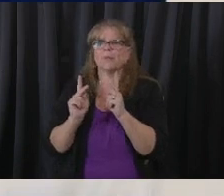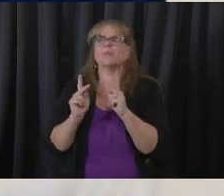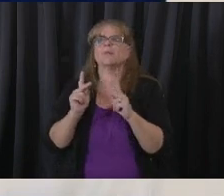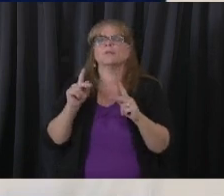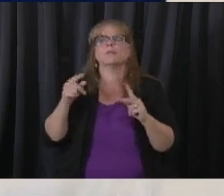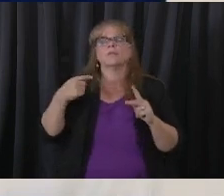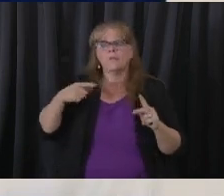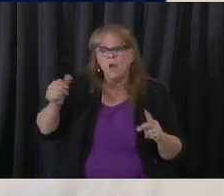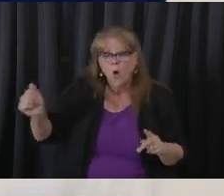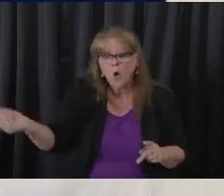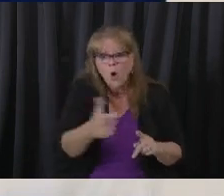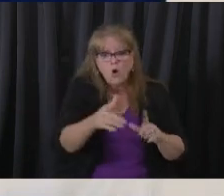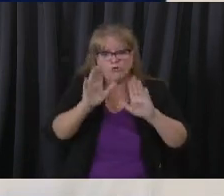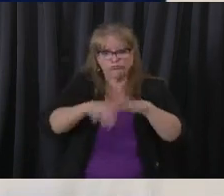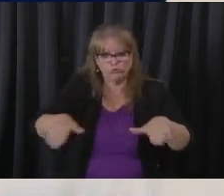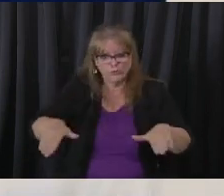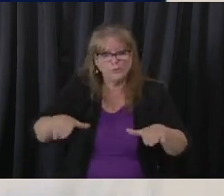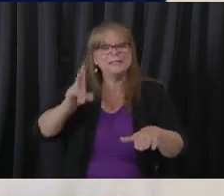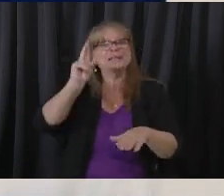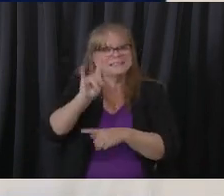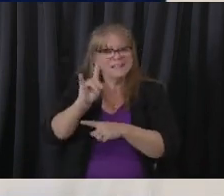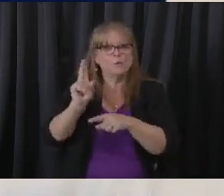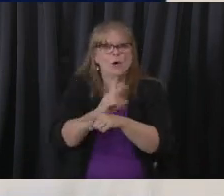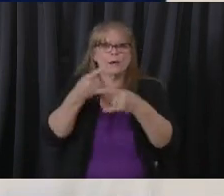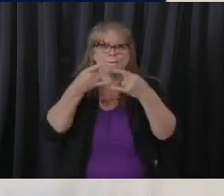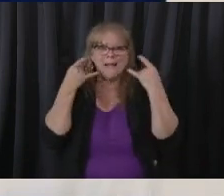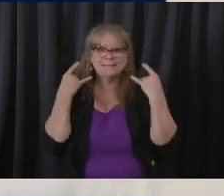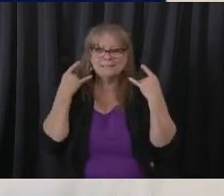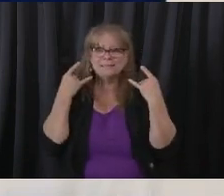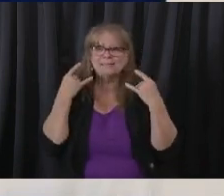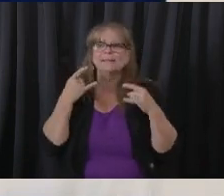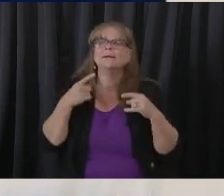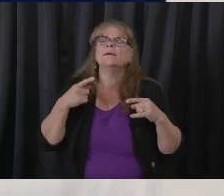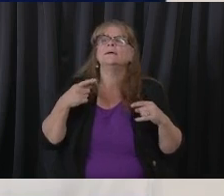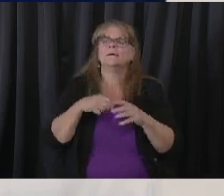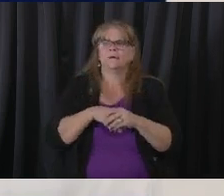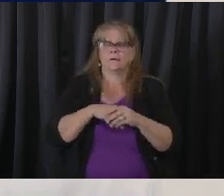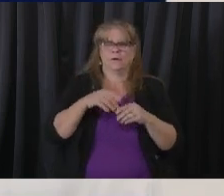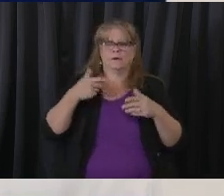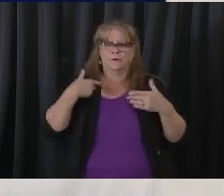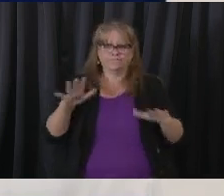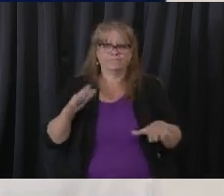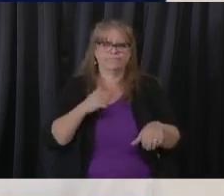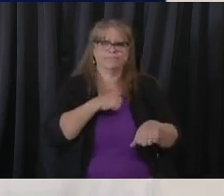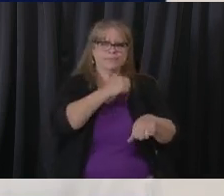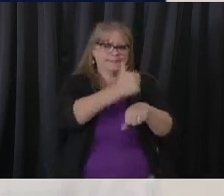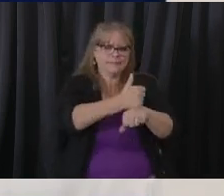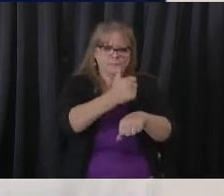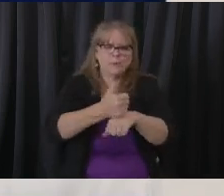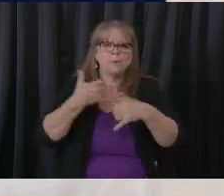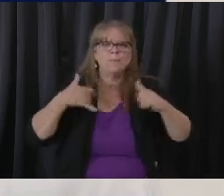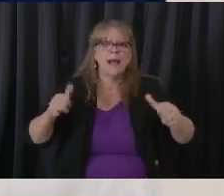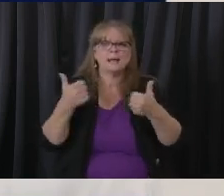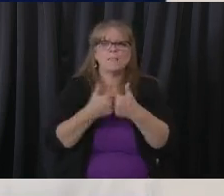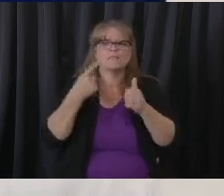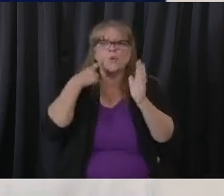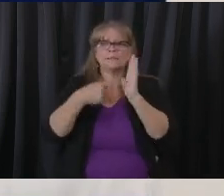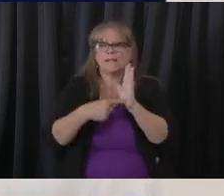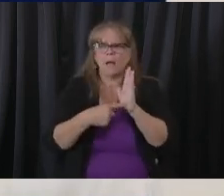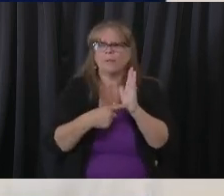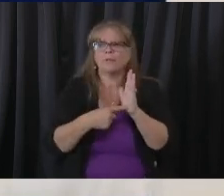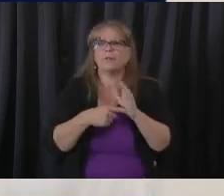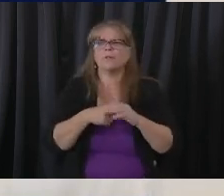pennies. I hid them all over the yard and in the neighborhood. And so the kids, then 10 kids, they just went out and they